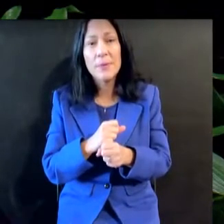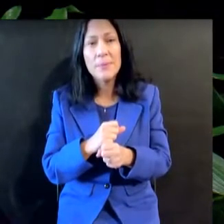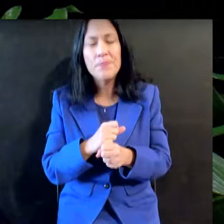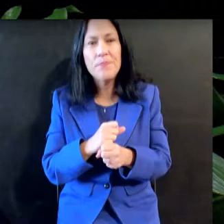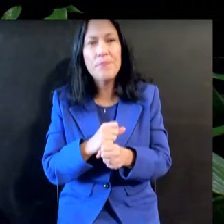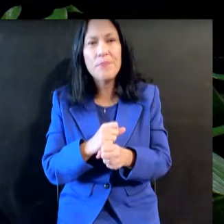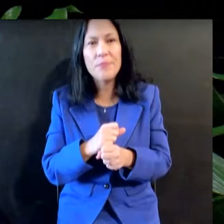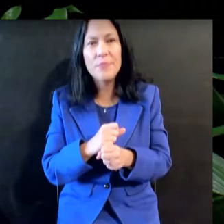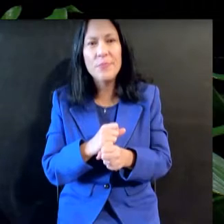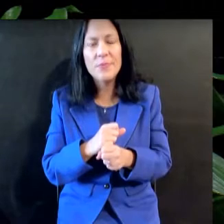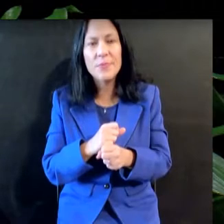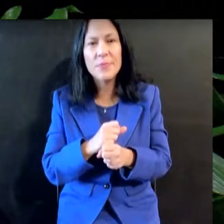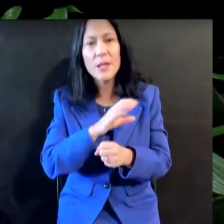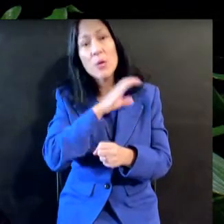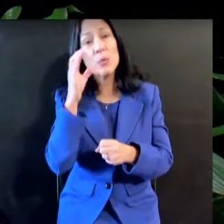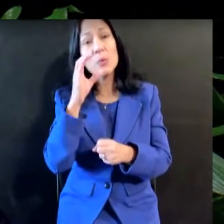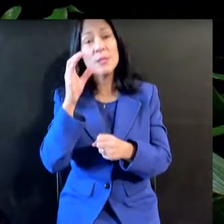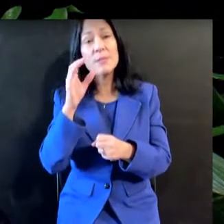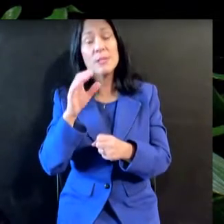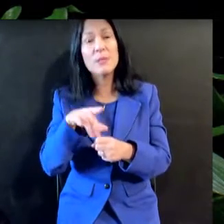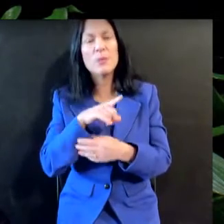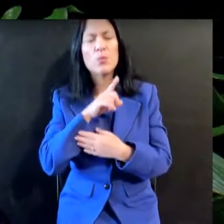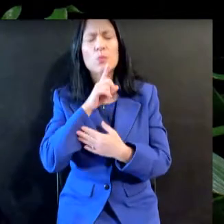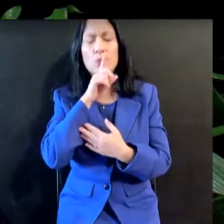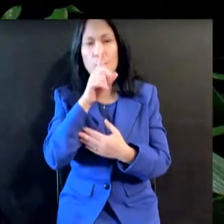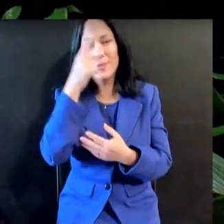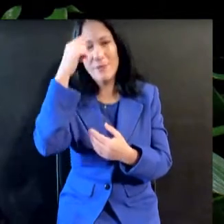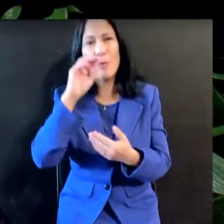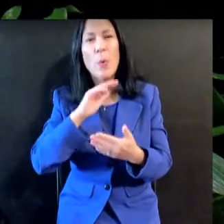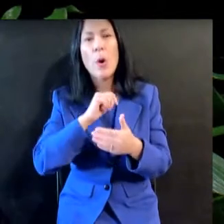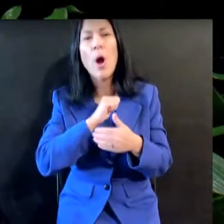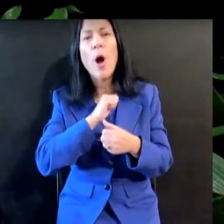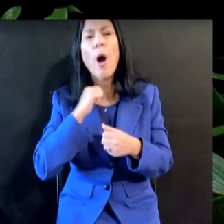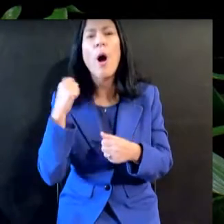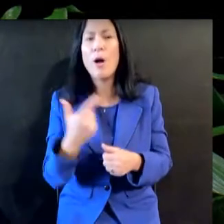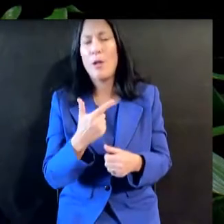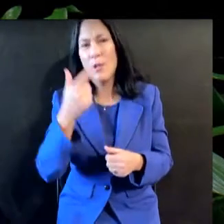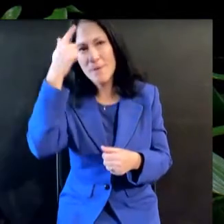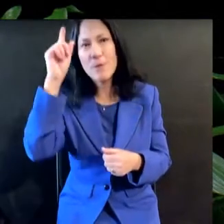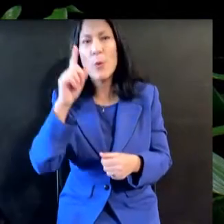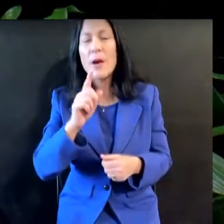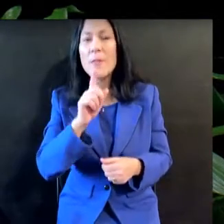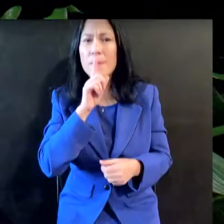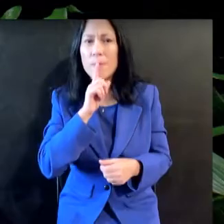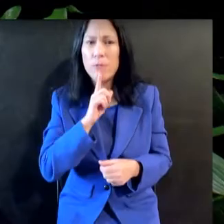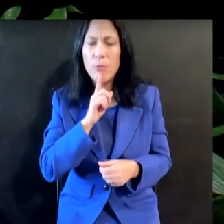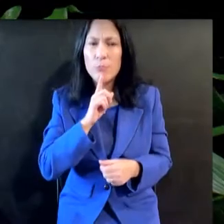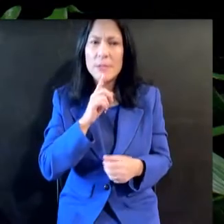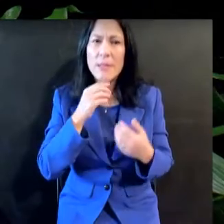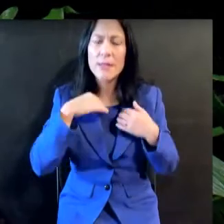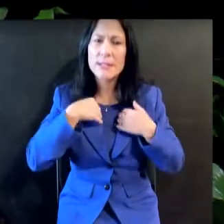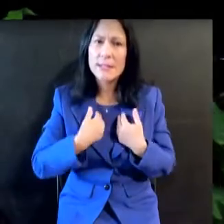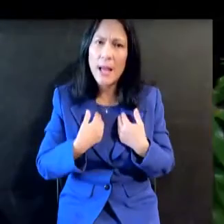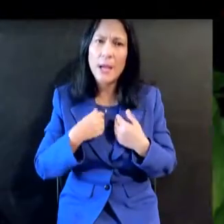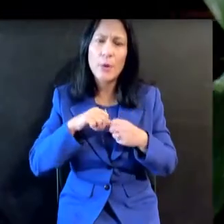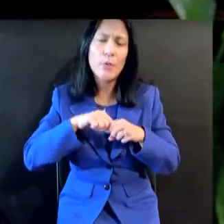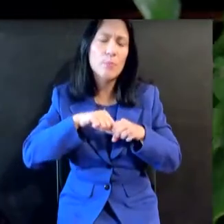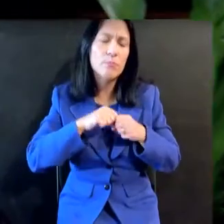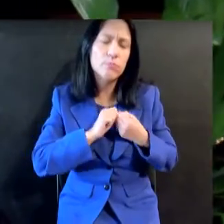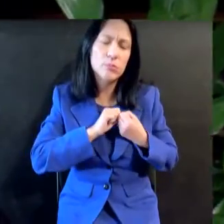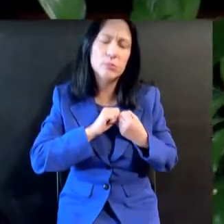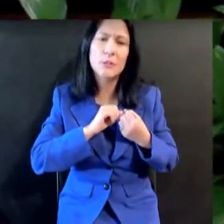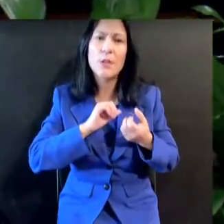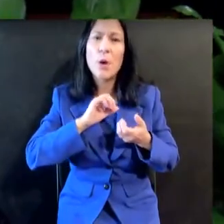think about this, Christmas is absolutely for everybody. It's absolutely for the lonely, the tired, the broken, the